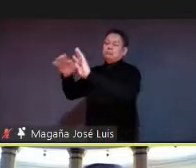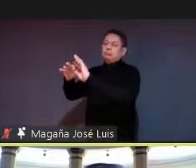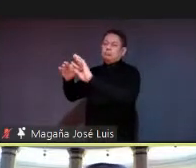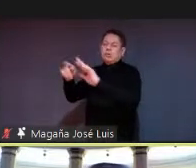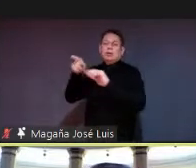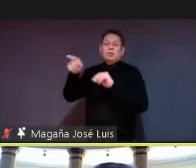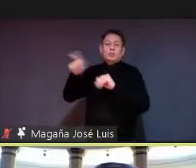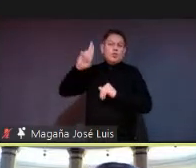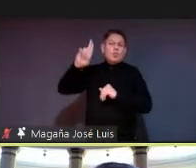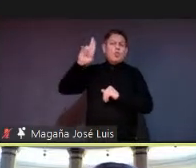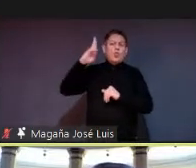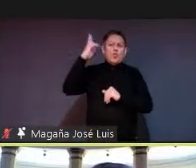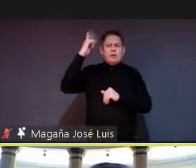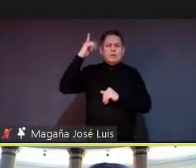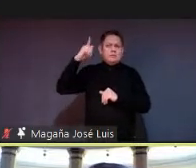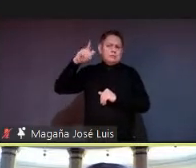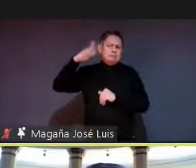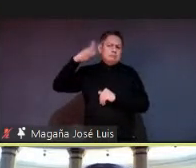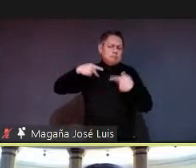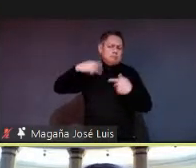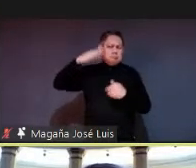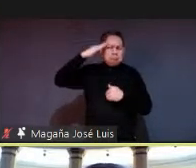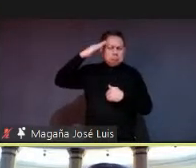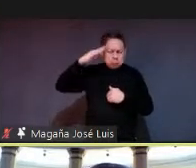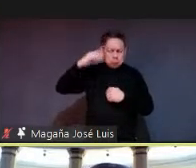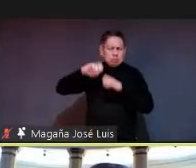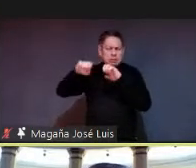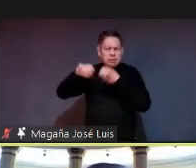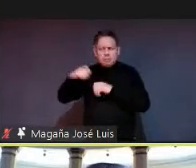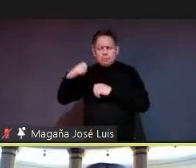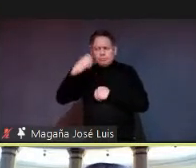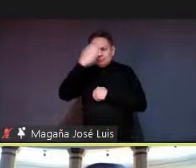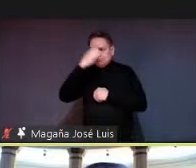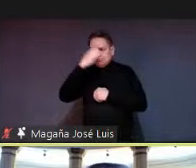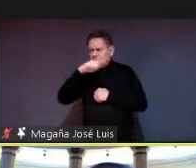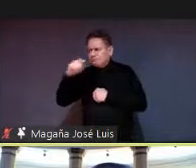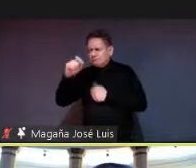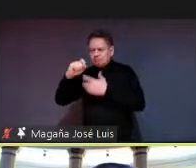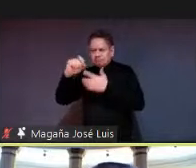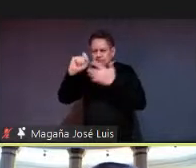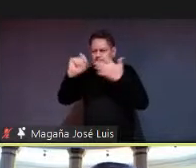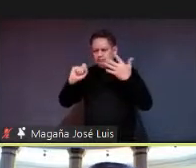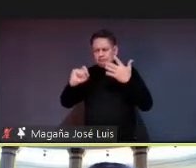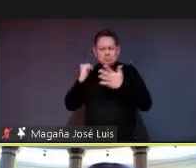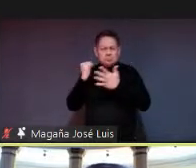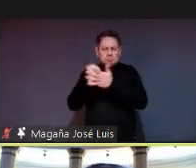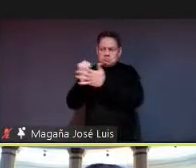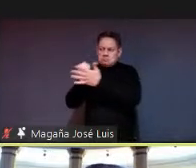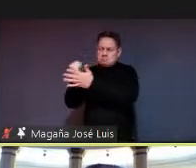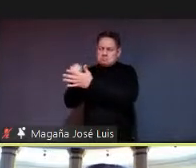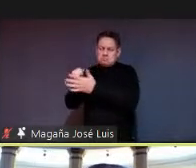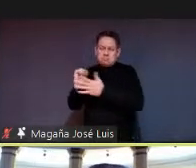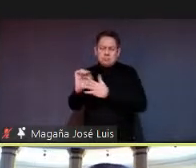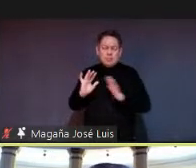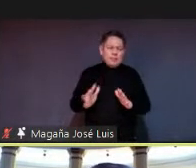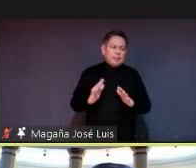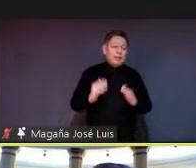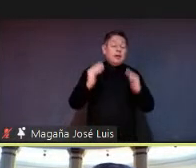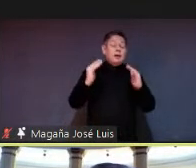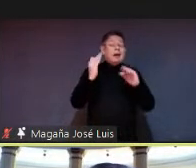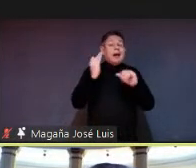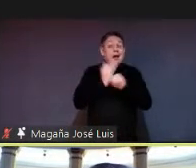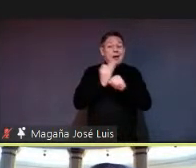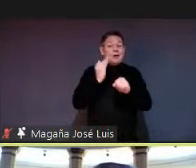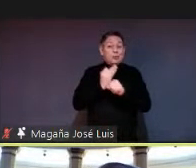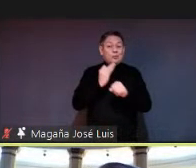can do. We begin with overall studies, basic sciences, professional studies, professional practices, and the profile of the graduate. So these